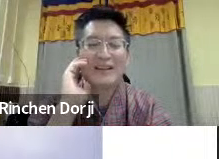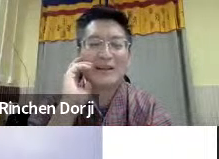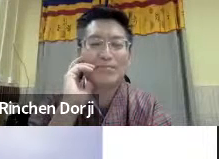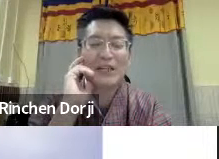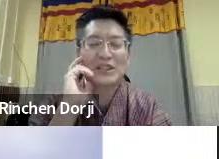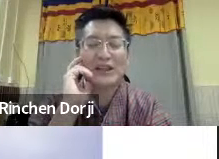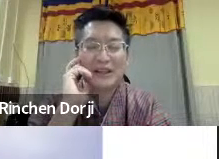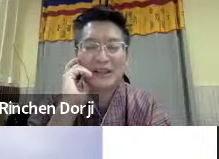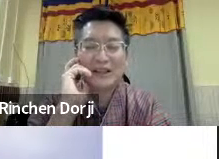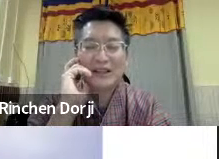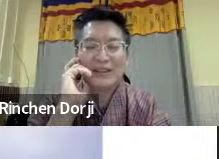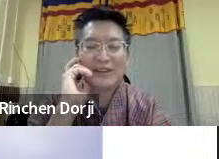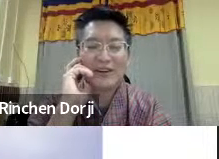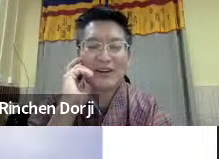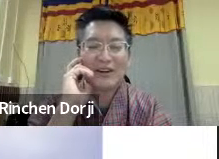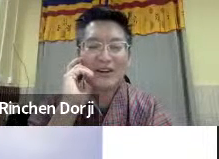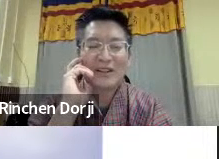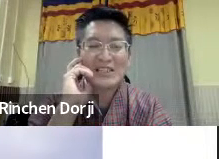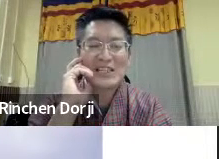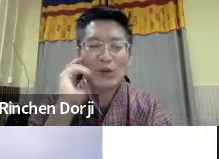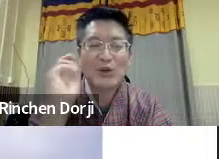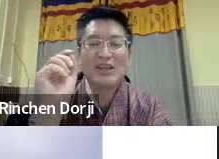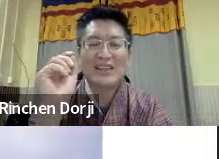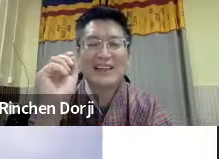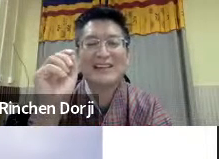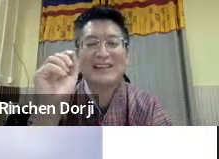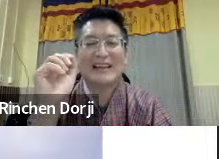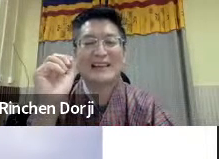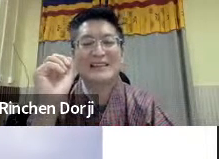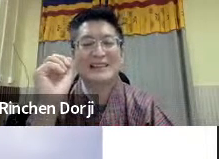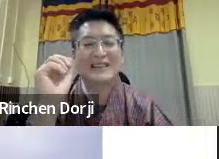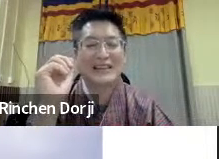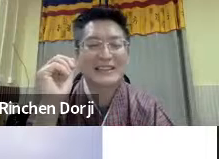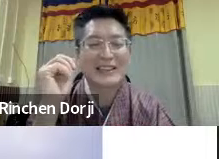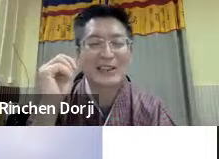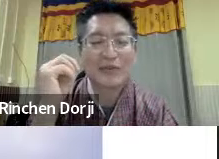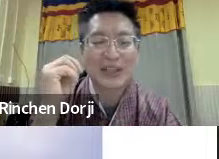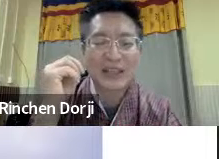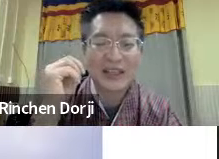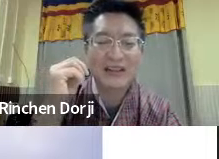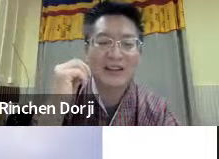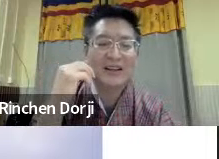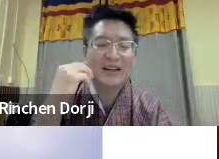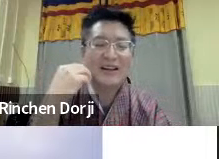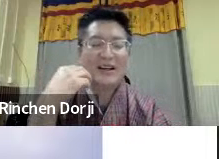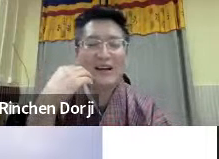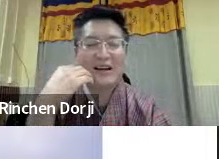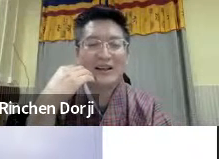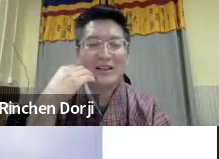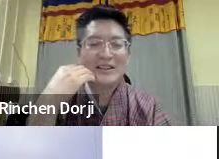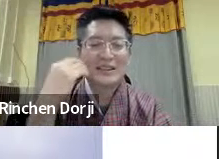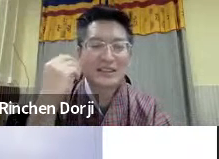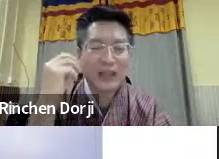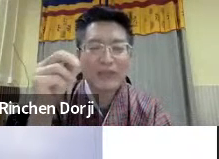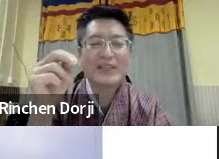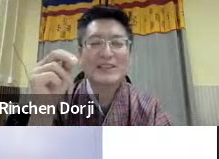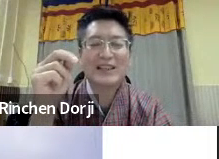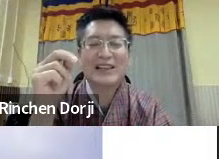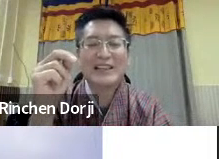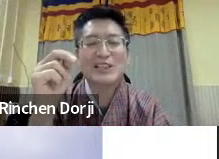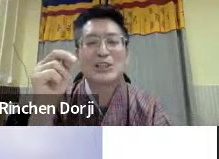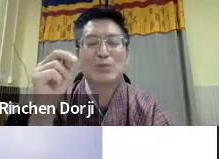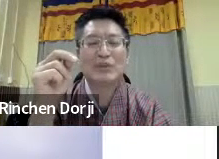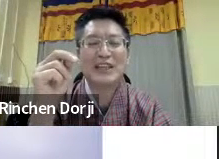care, the compassion, the genuine care and the concern of the king, the